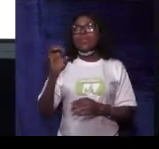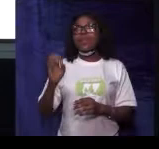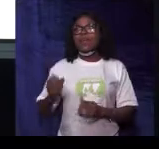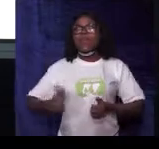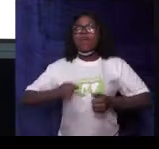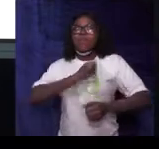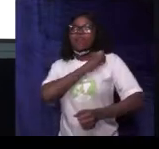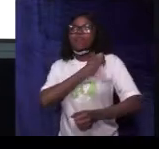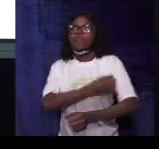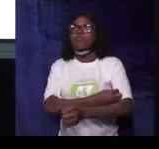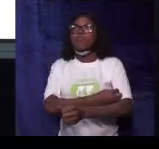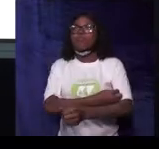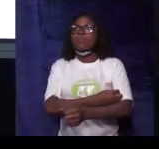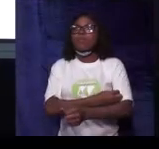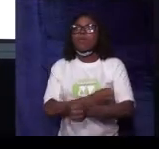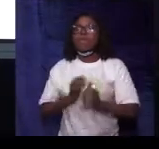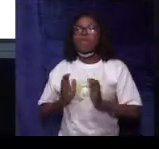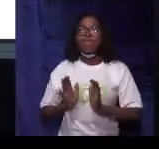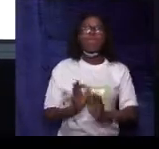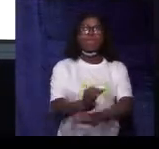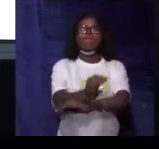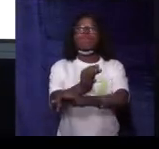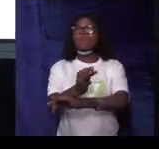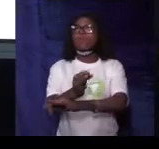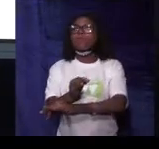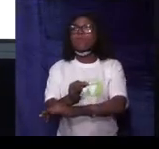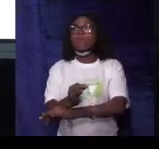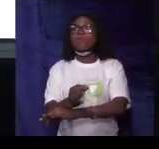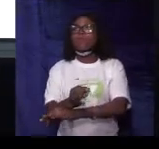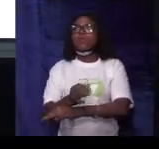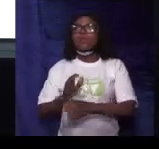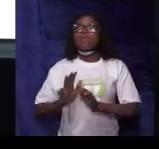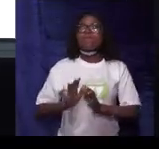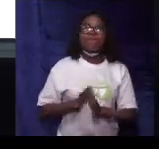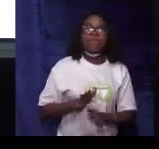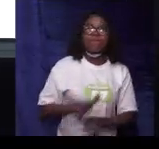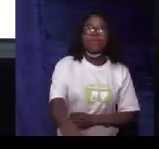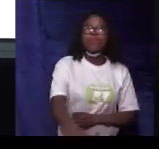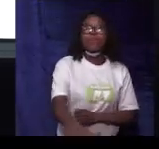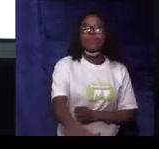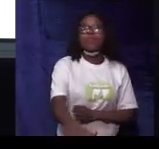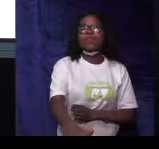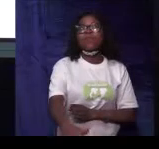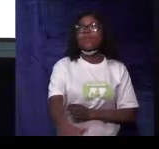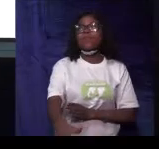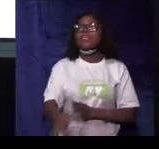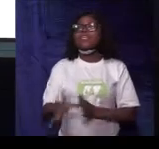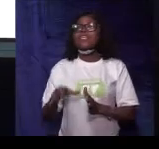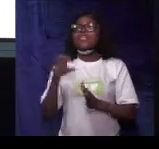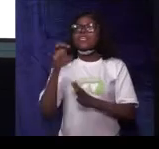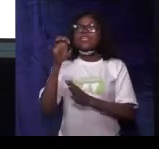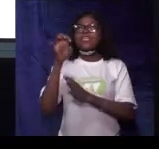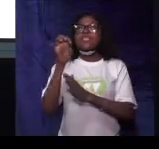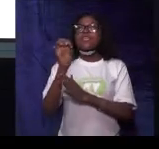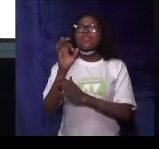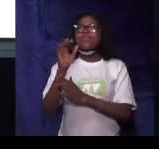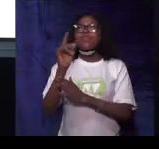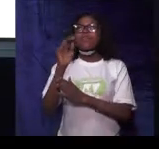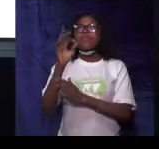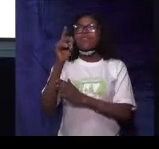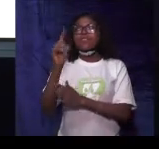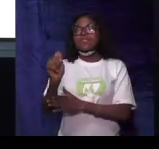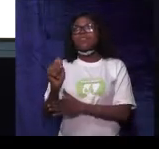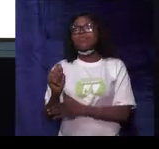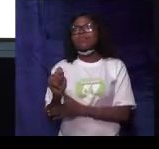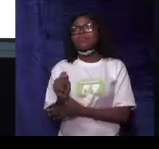dash. A, effort. B, force. C, friction. D, effect. And